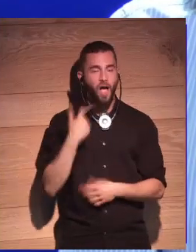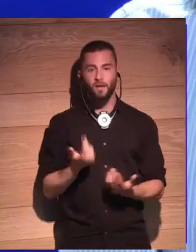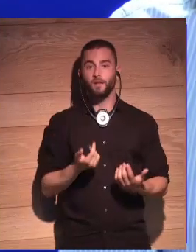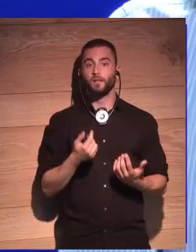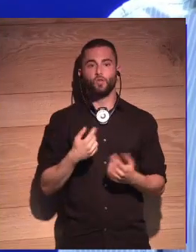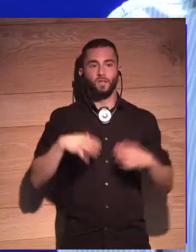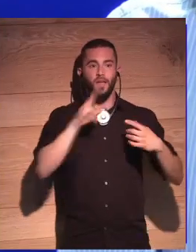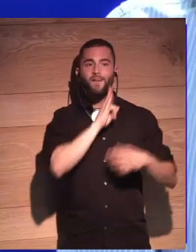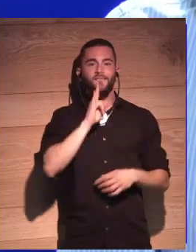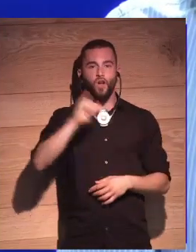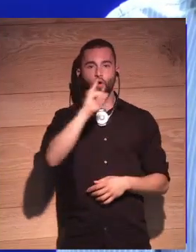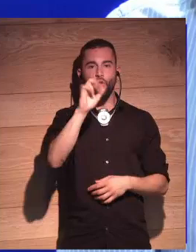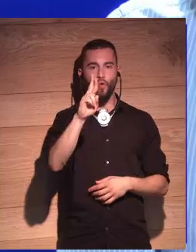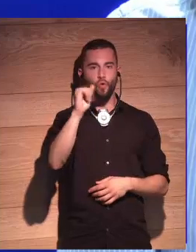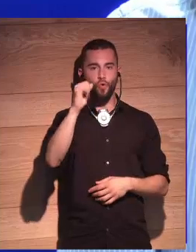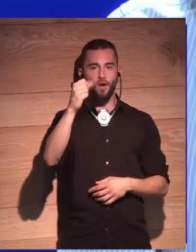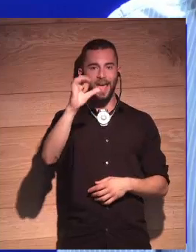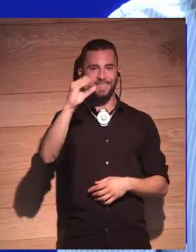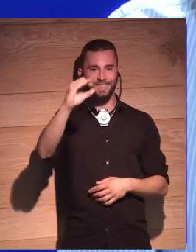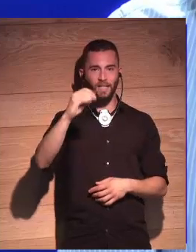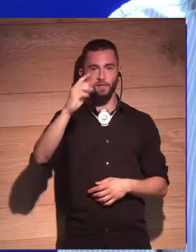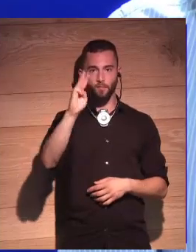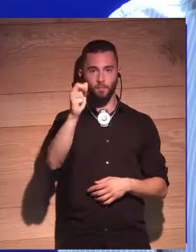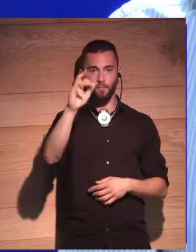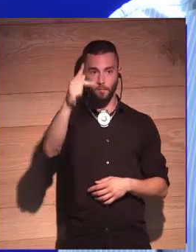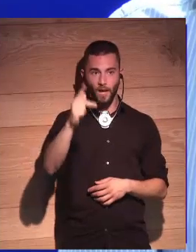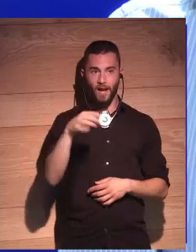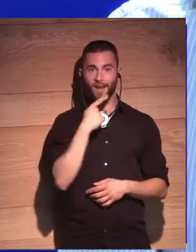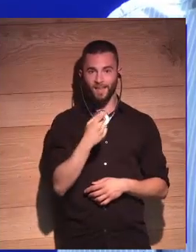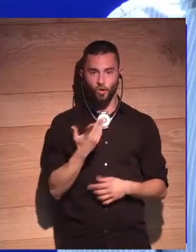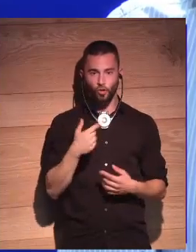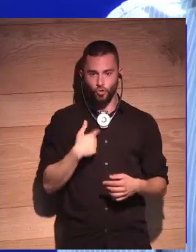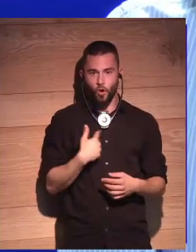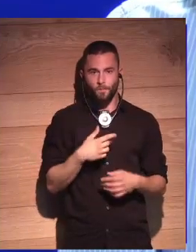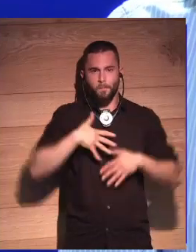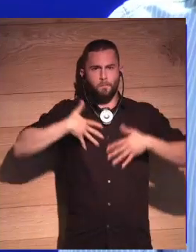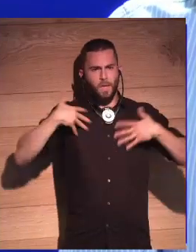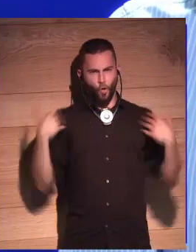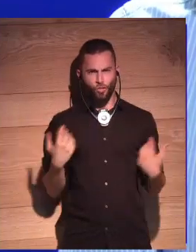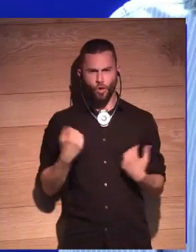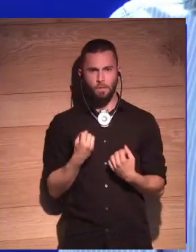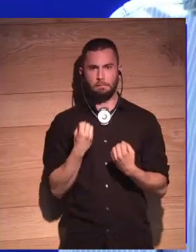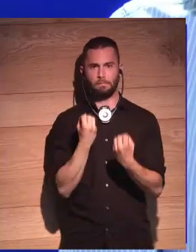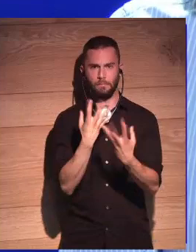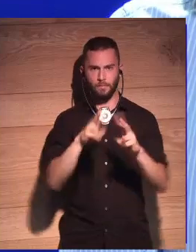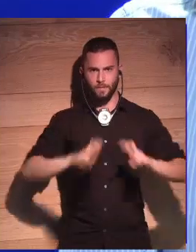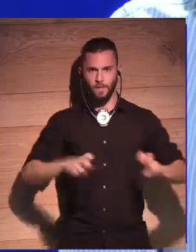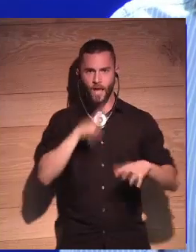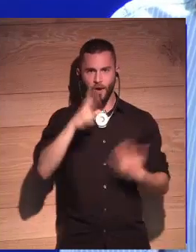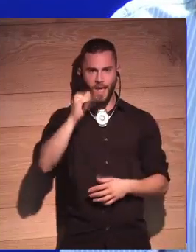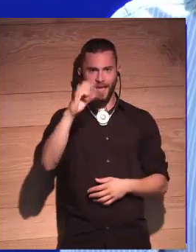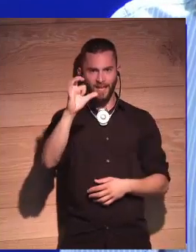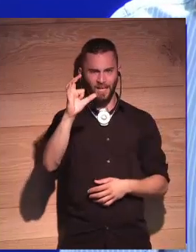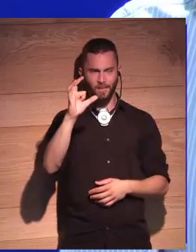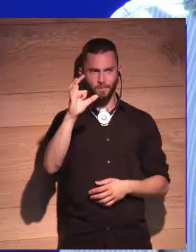because I have found many people from Jurassic Park, and I want to say this because I'm really moved by this.